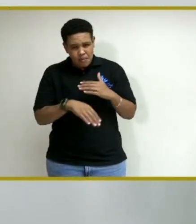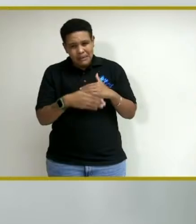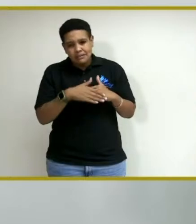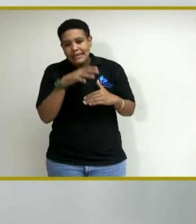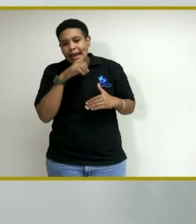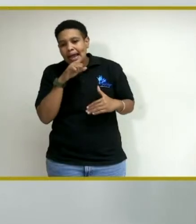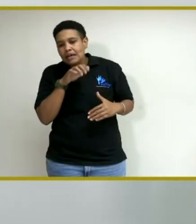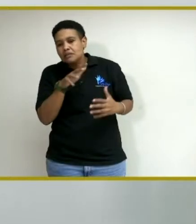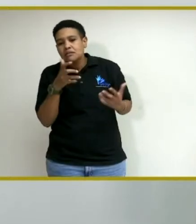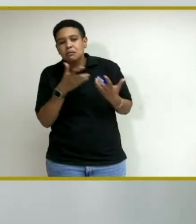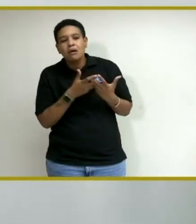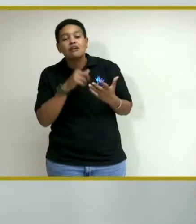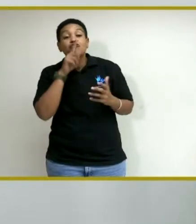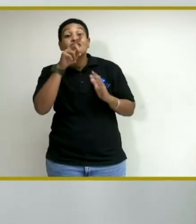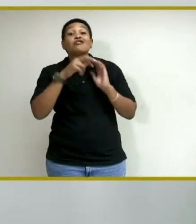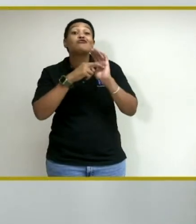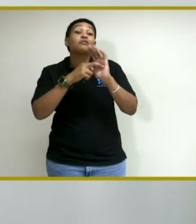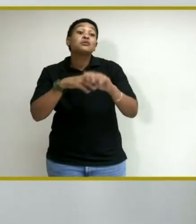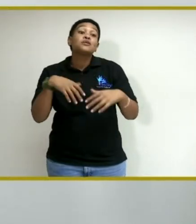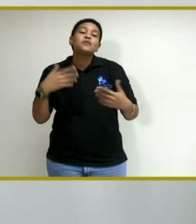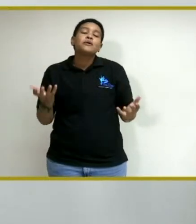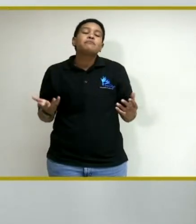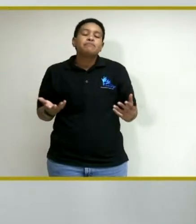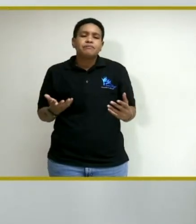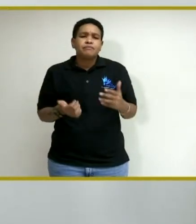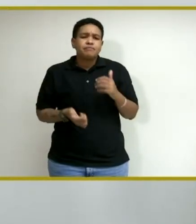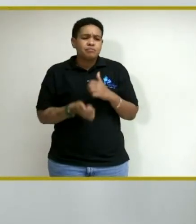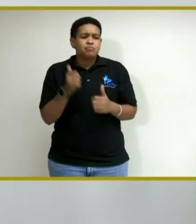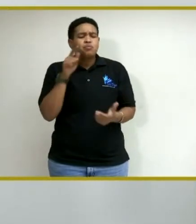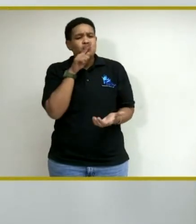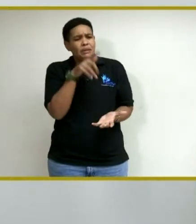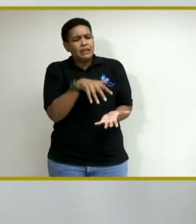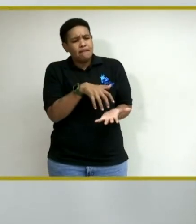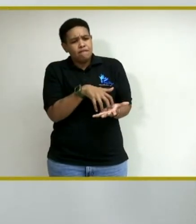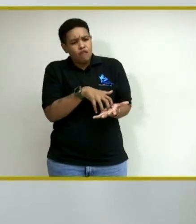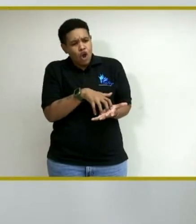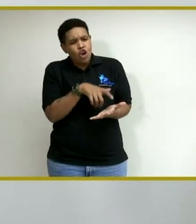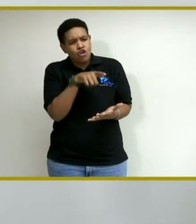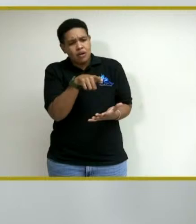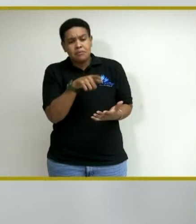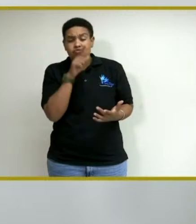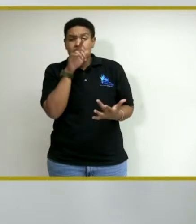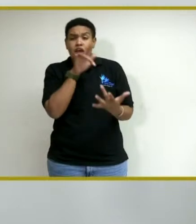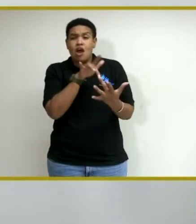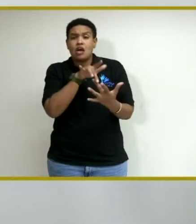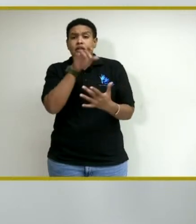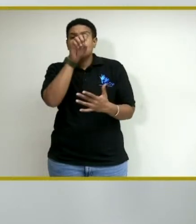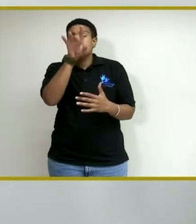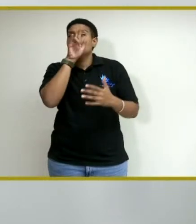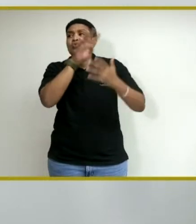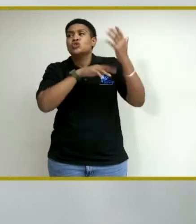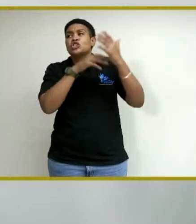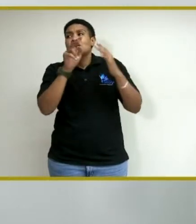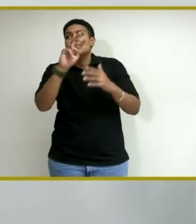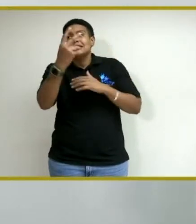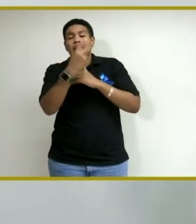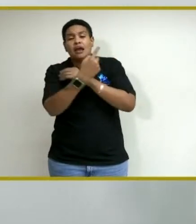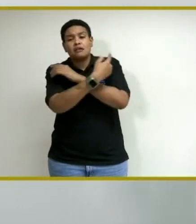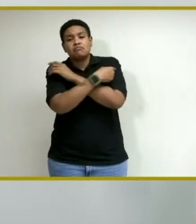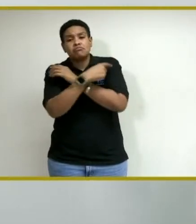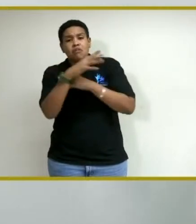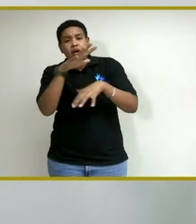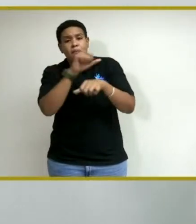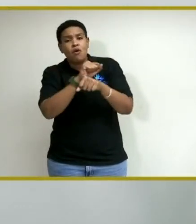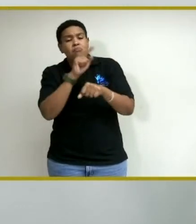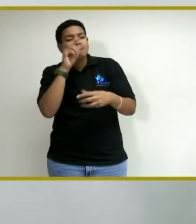age, representing the most vulnerable. Contact will be made to schedule second dose appointments, as